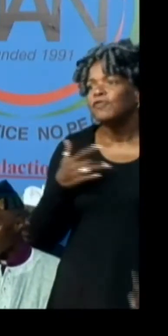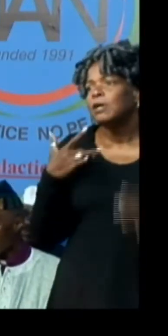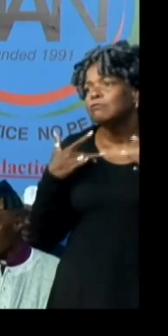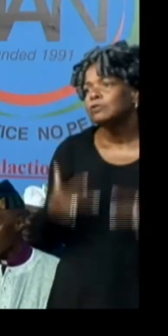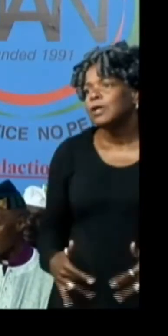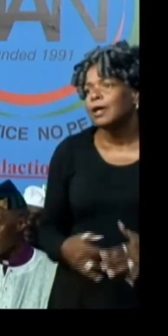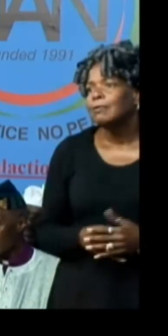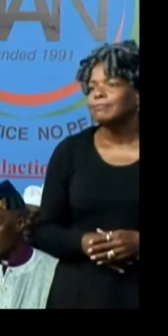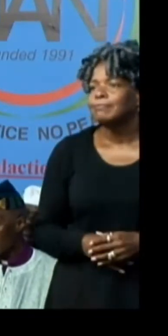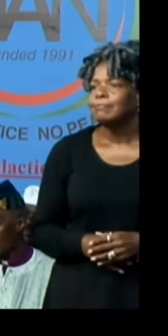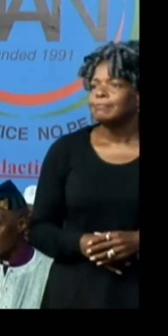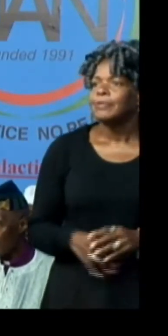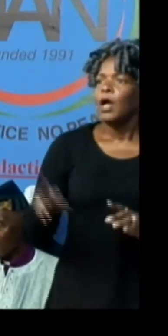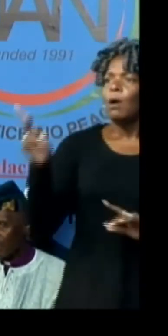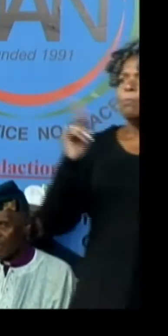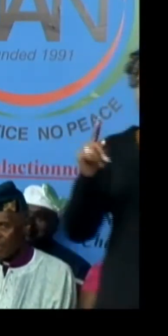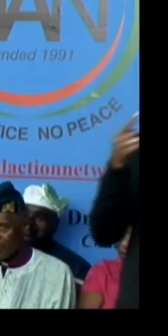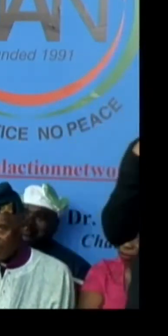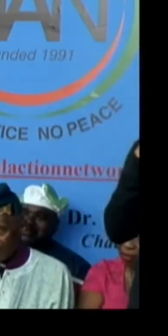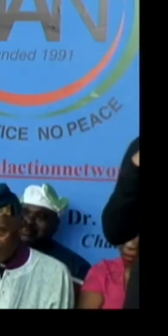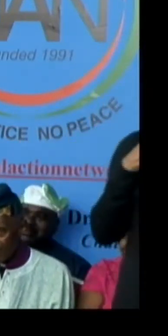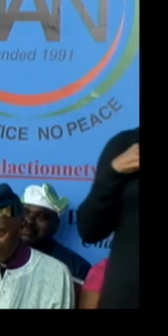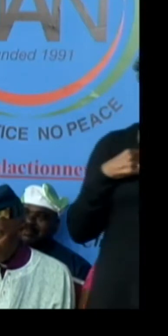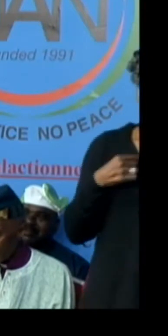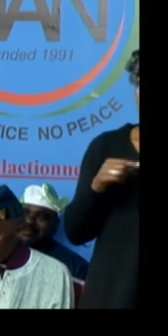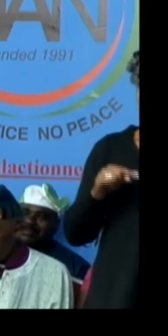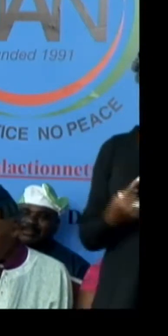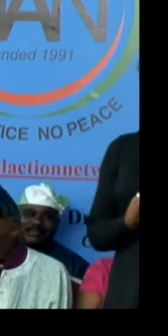My feelings hurt.